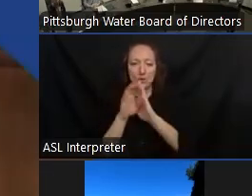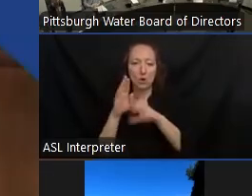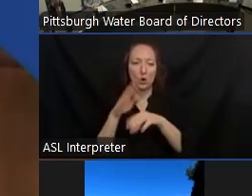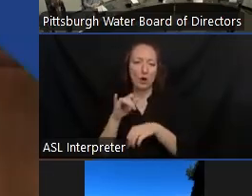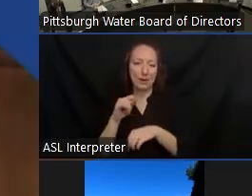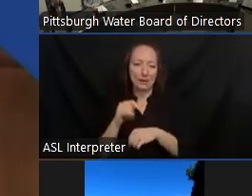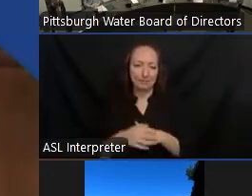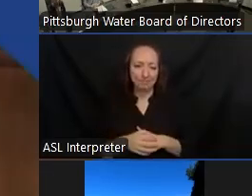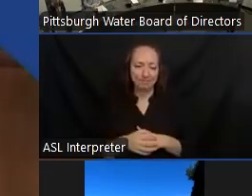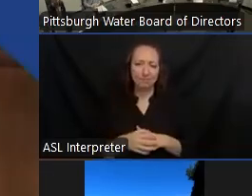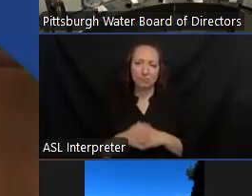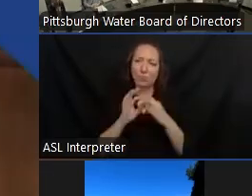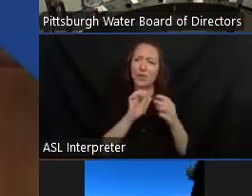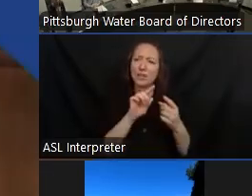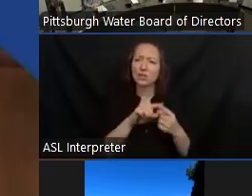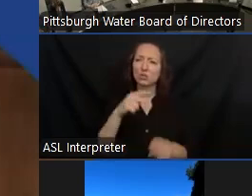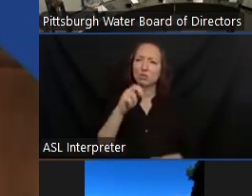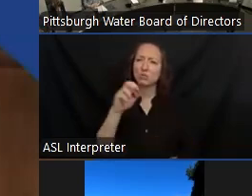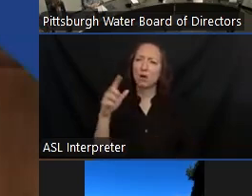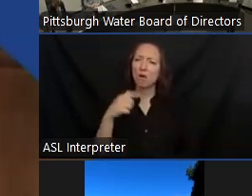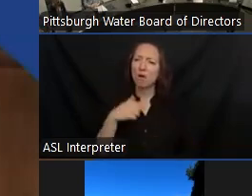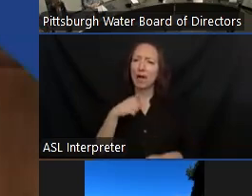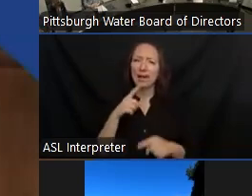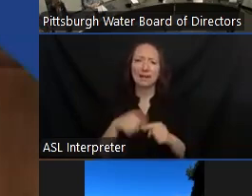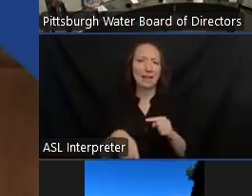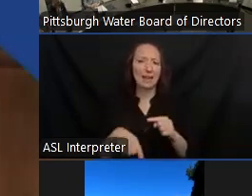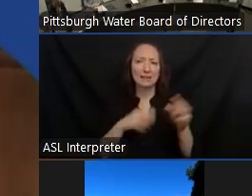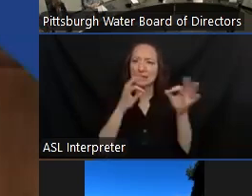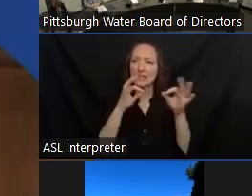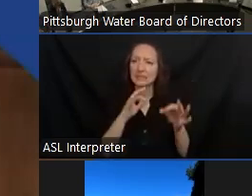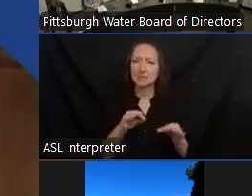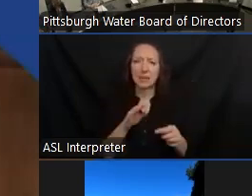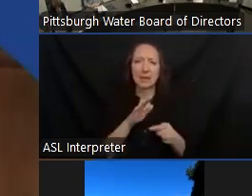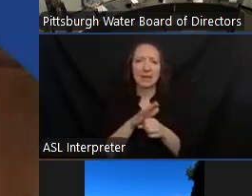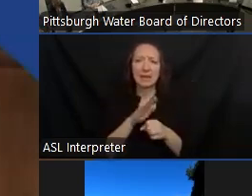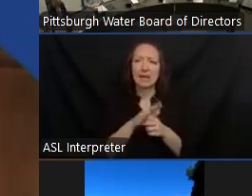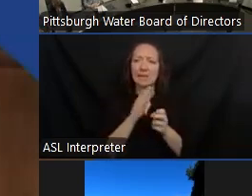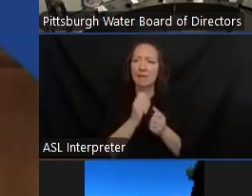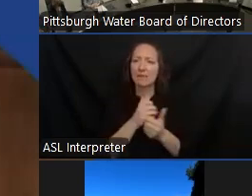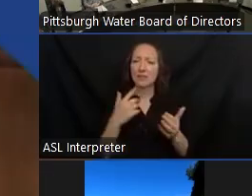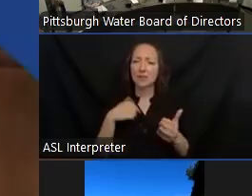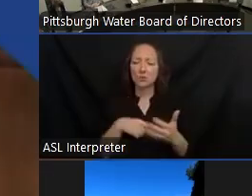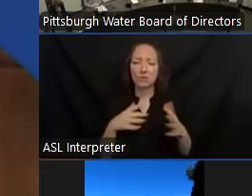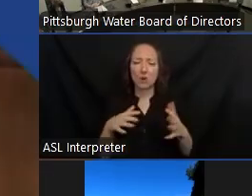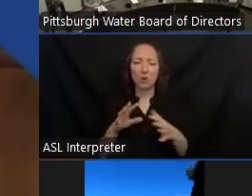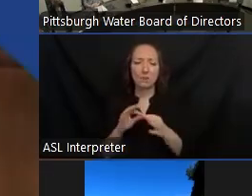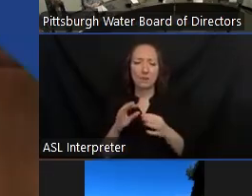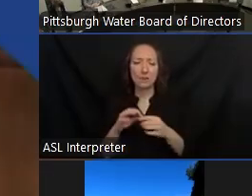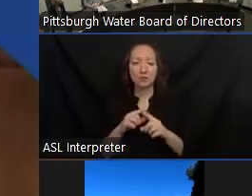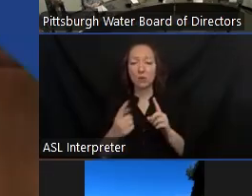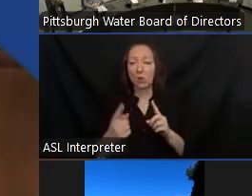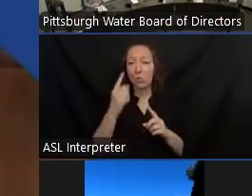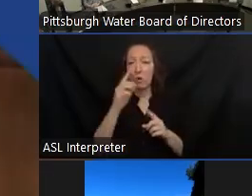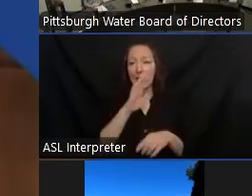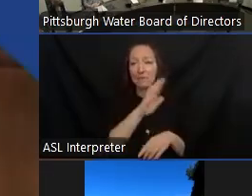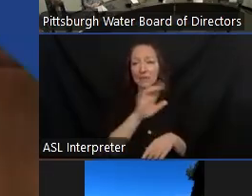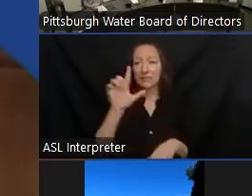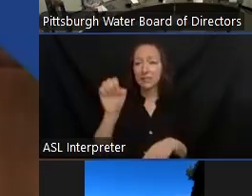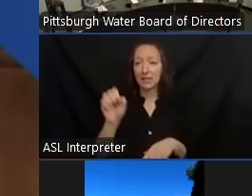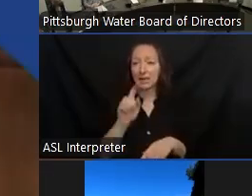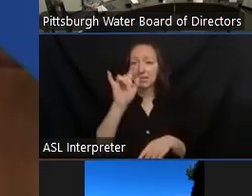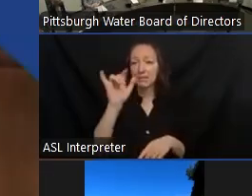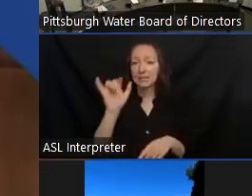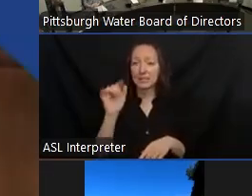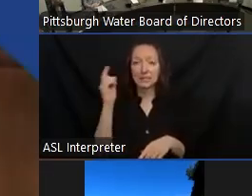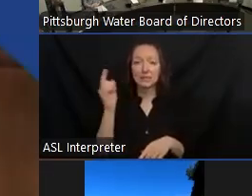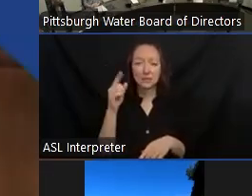I can't underscore everything enough that's already been said about him. I'll just also add that one of his legacies, and something that he